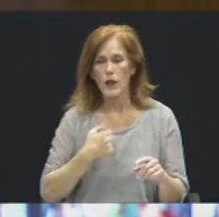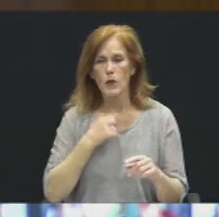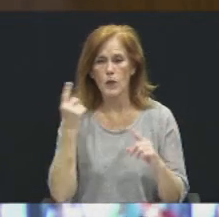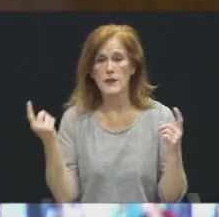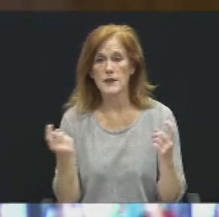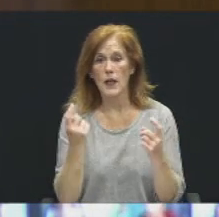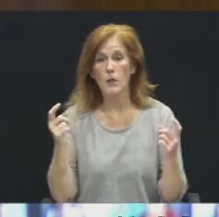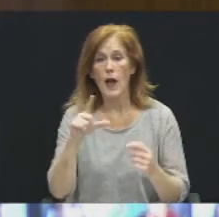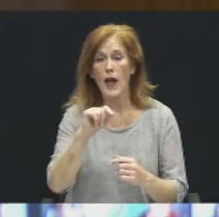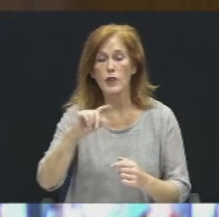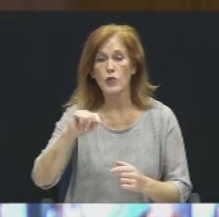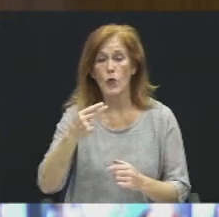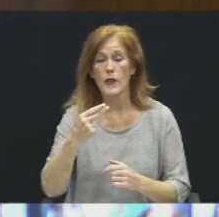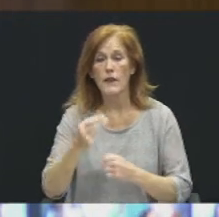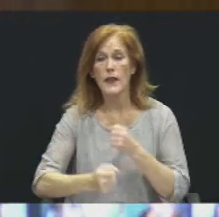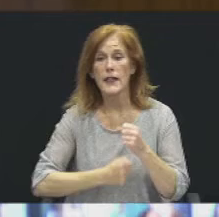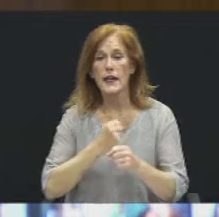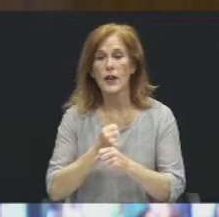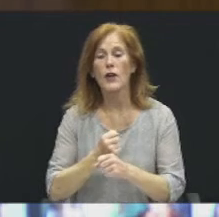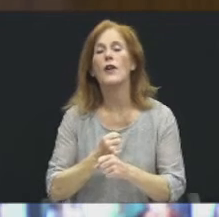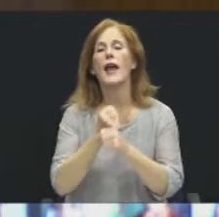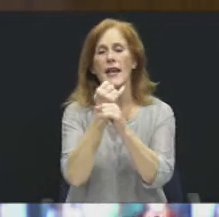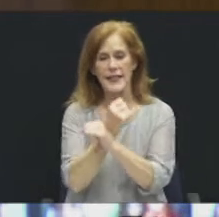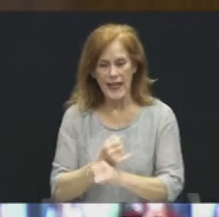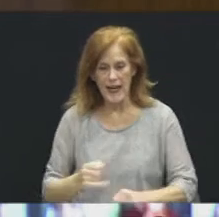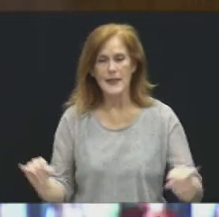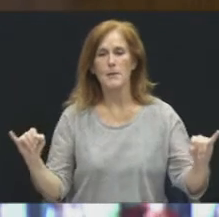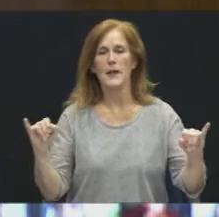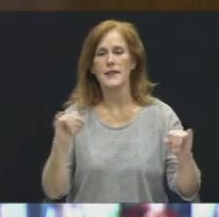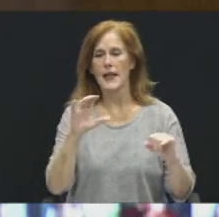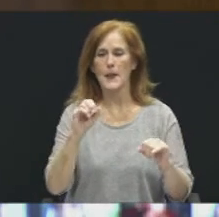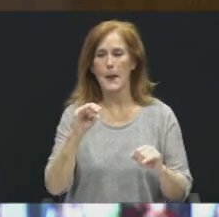celebrating our 20th year as an independent commission.